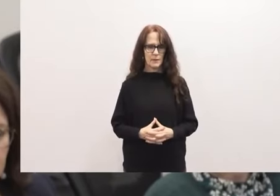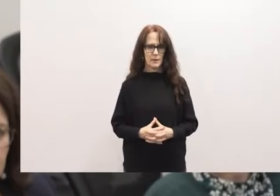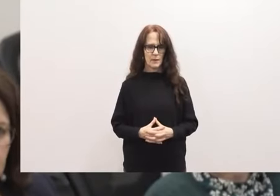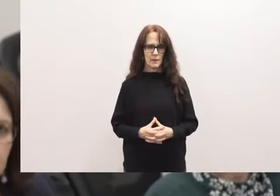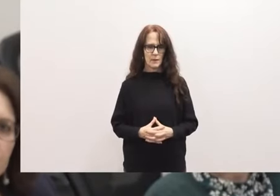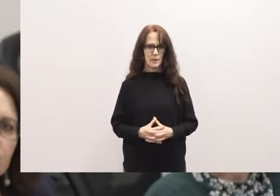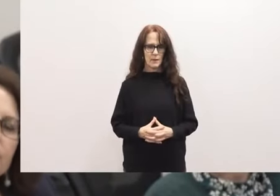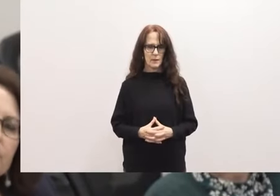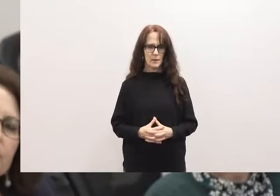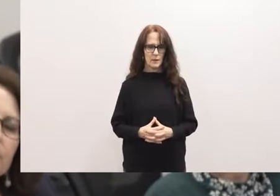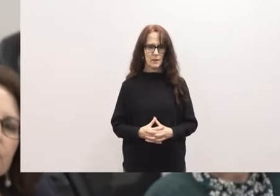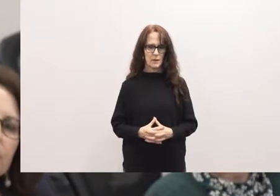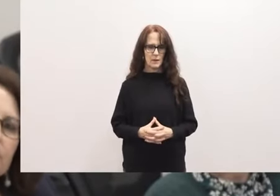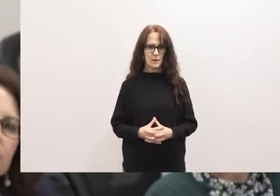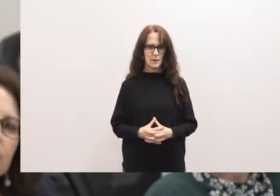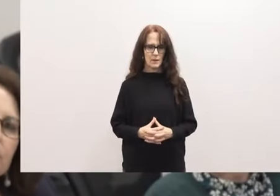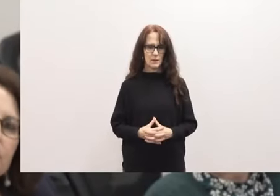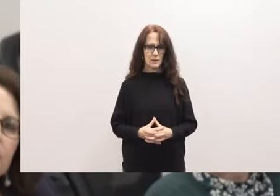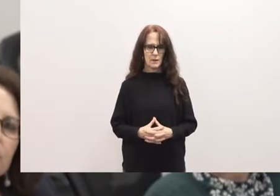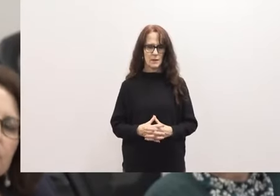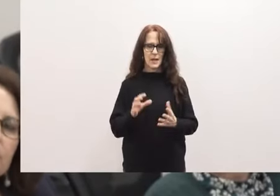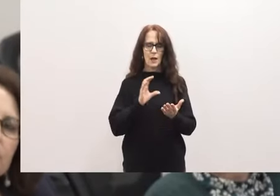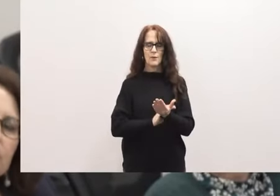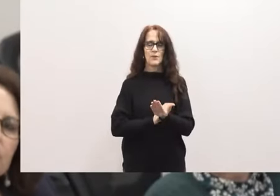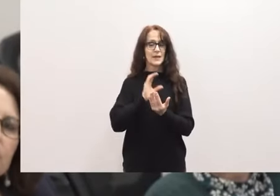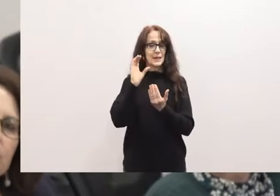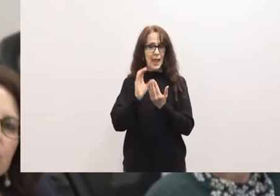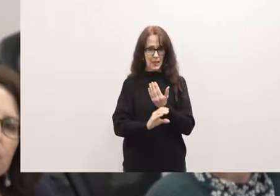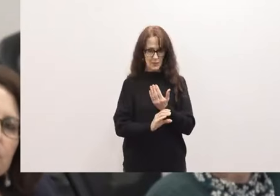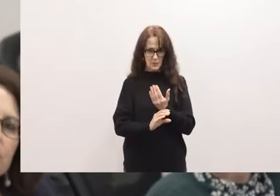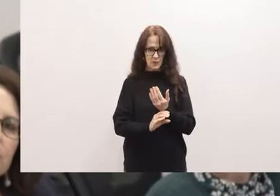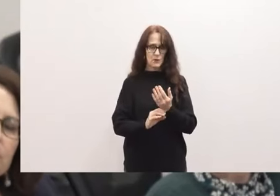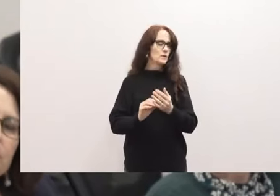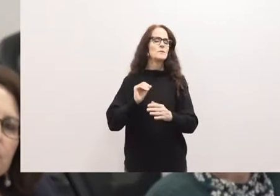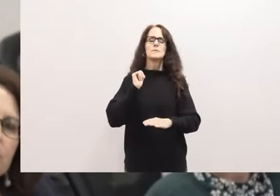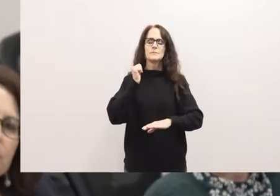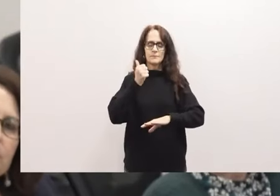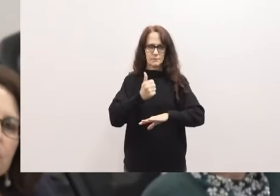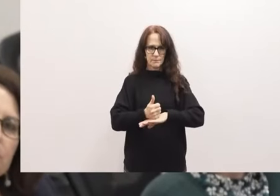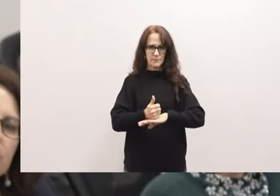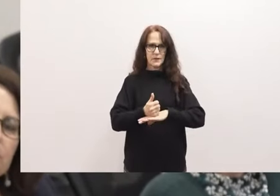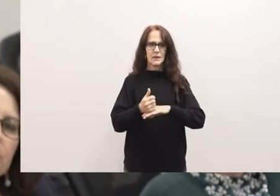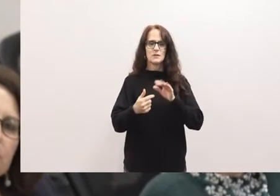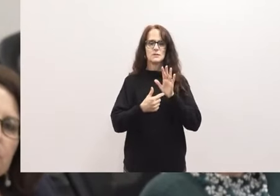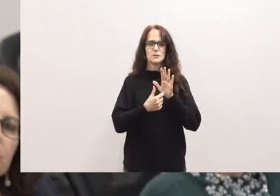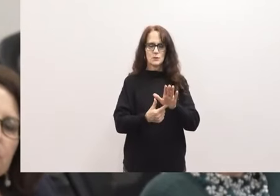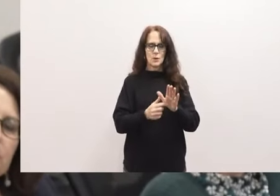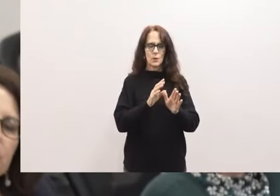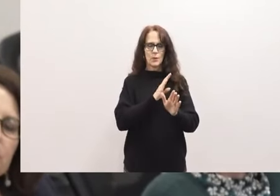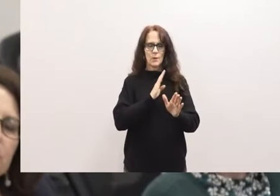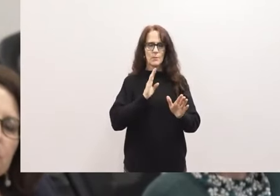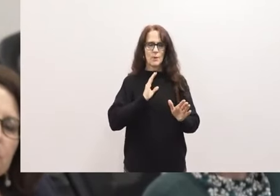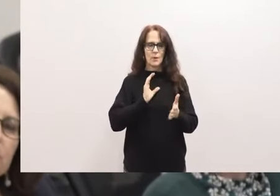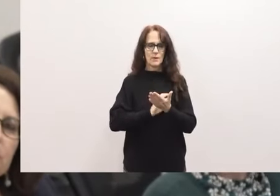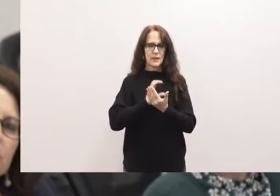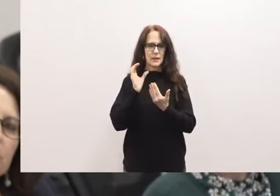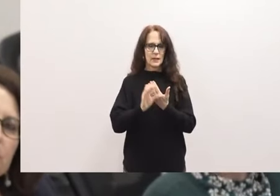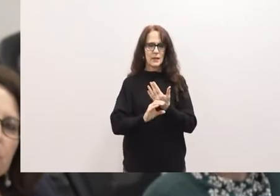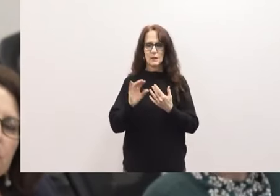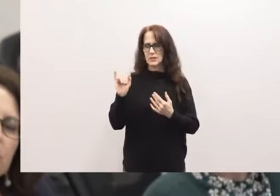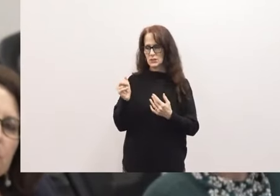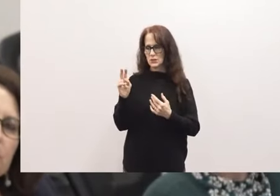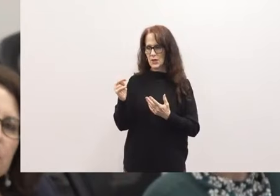And now we're looking at our calendar that has been presented to the board. We looked at the calendar initially in